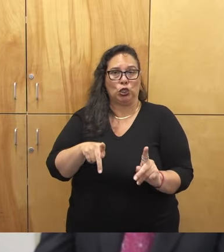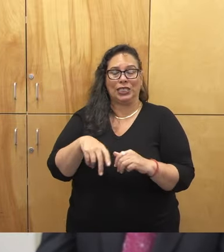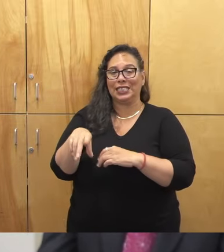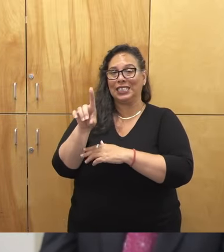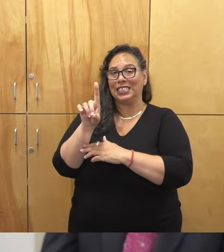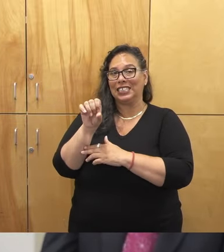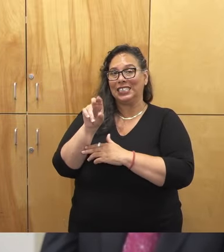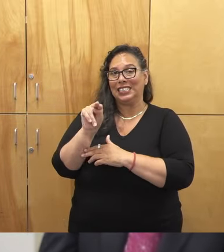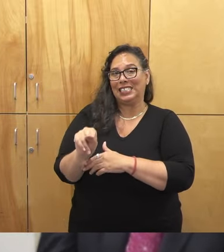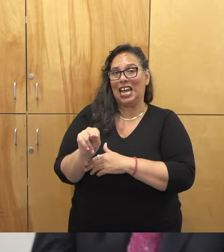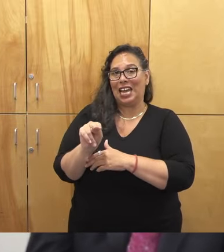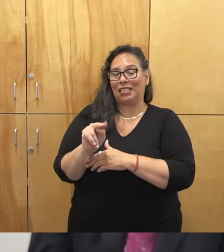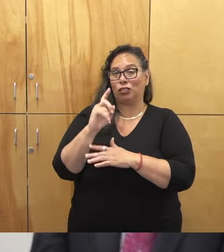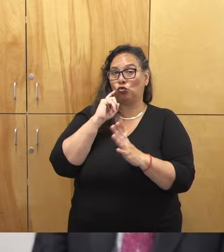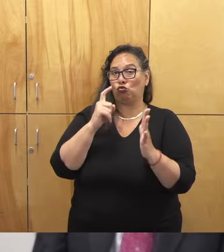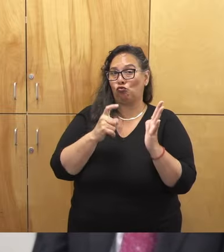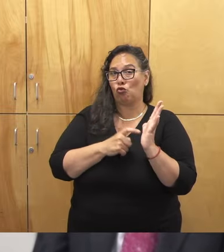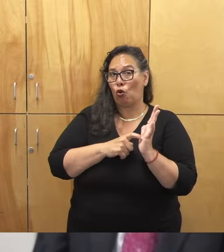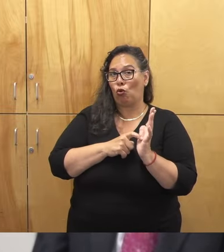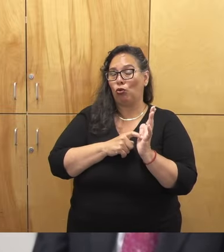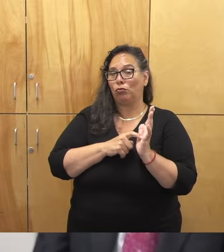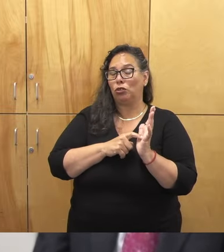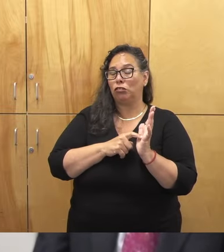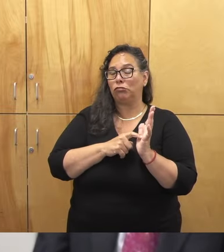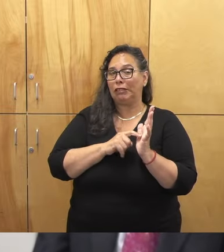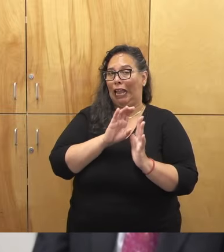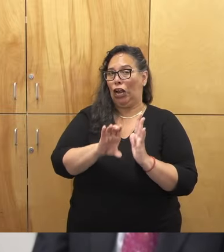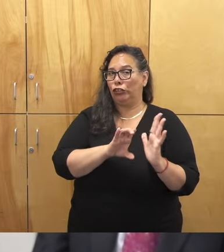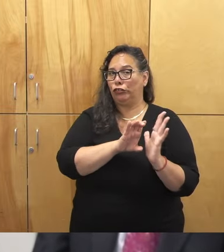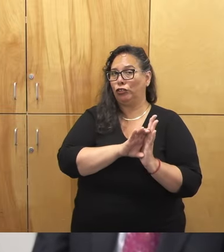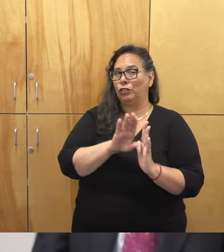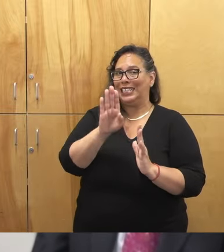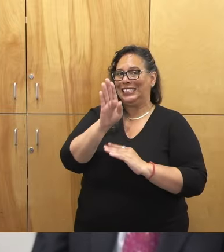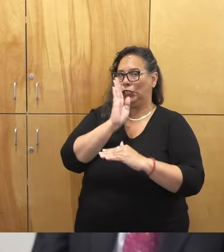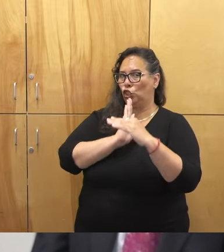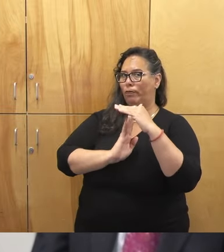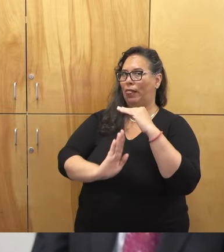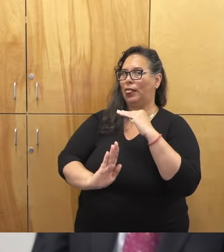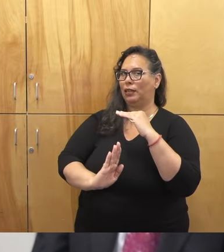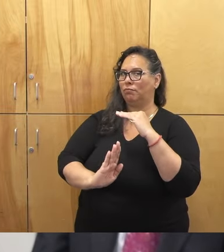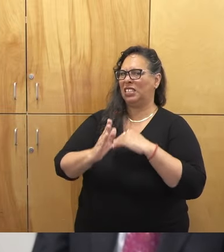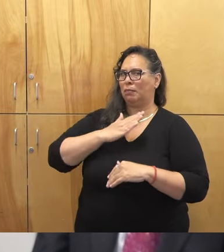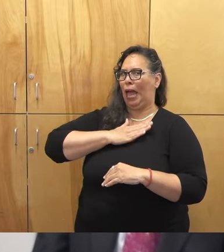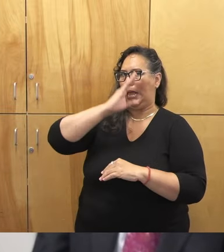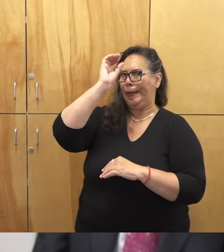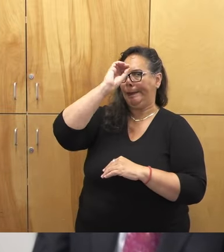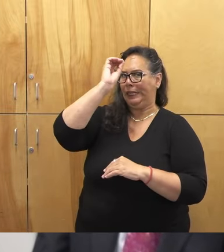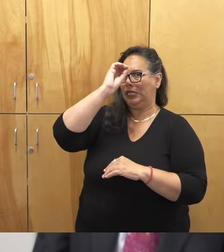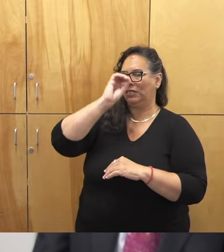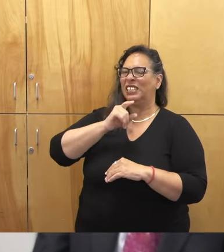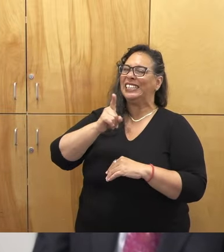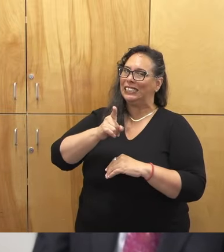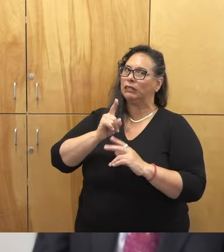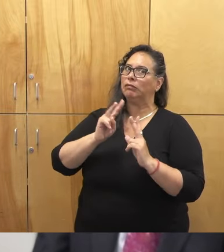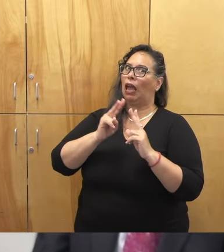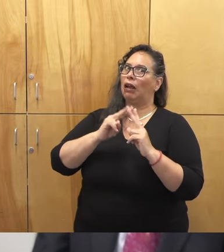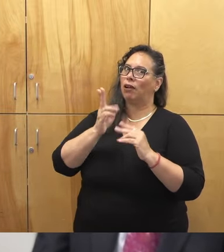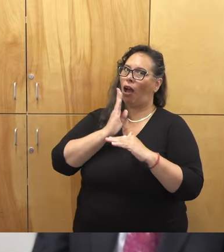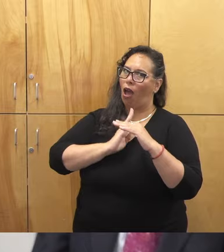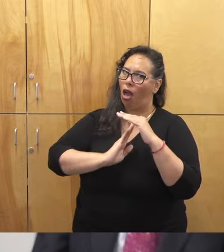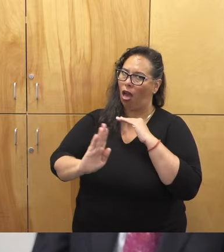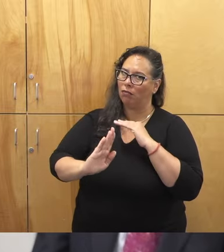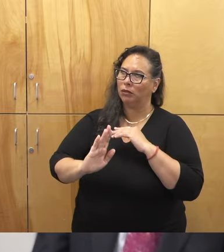most notable attribute, in my opinion, is his humility. He's humbled to a fault,